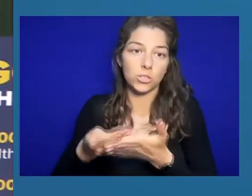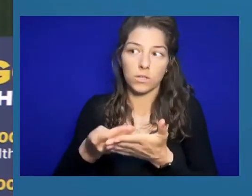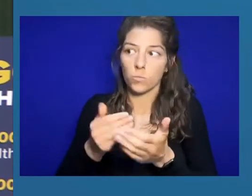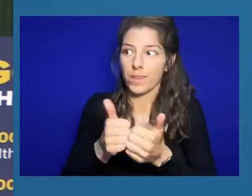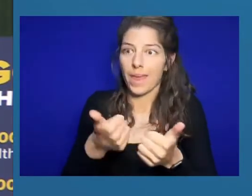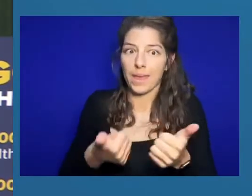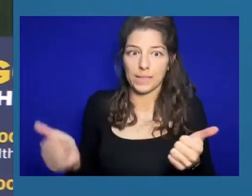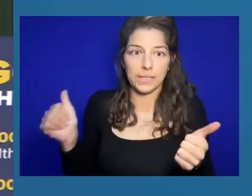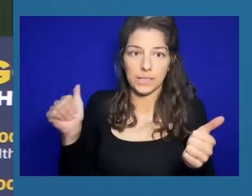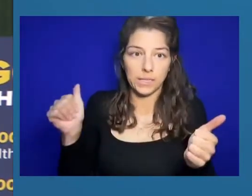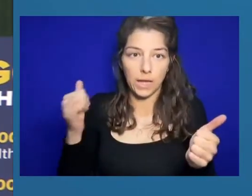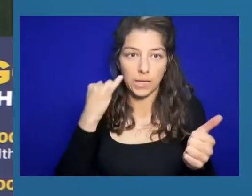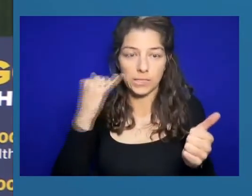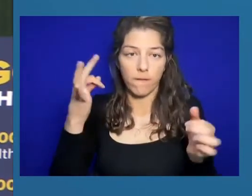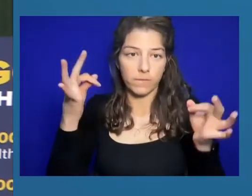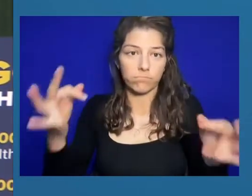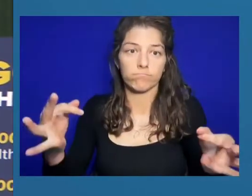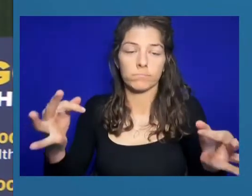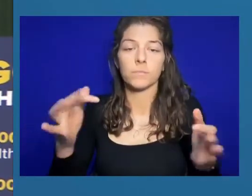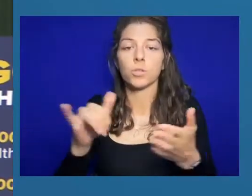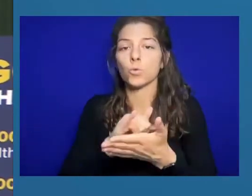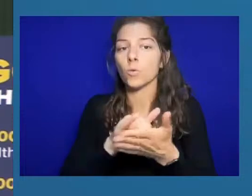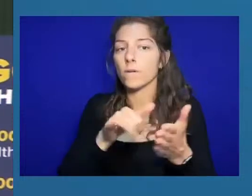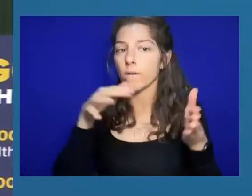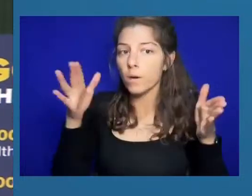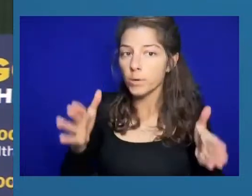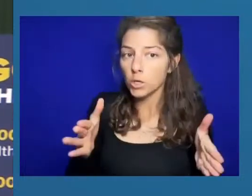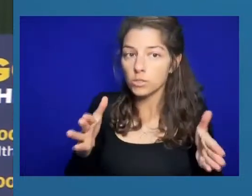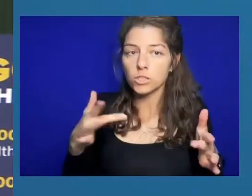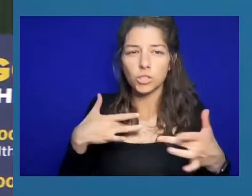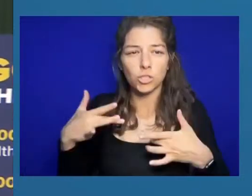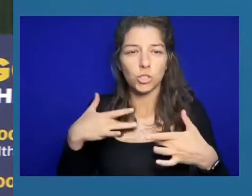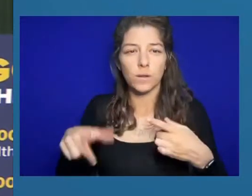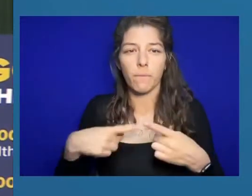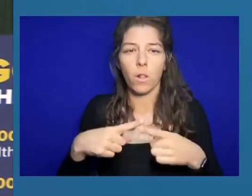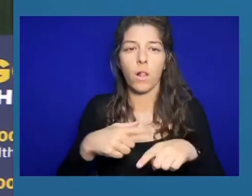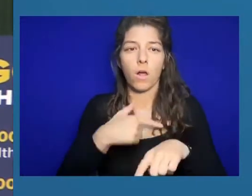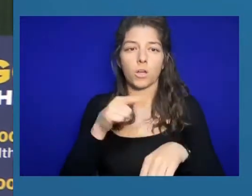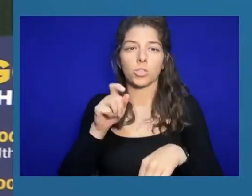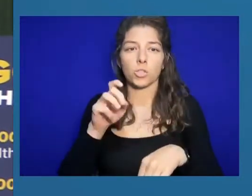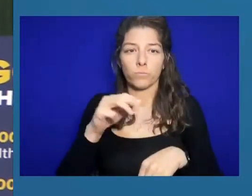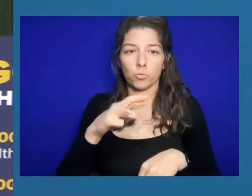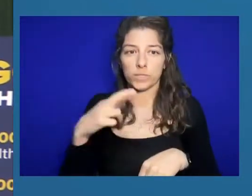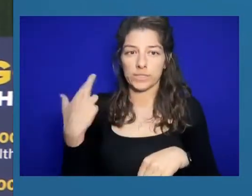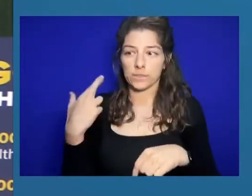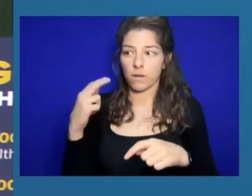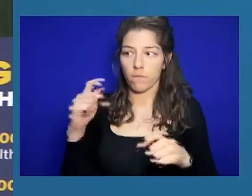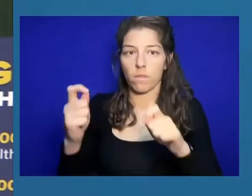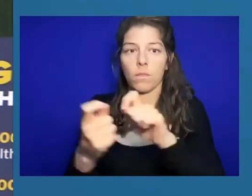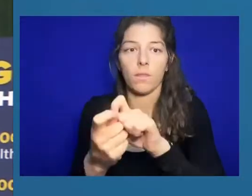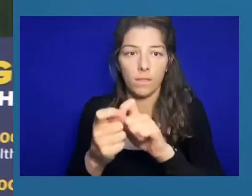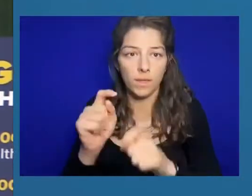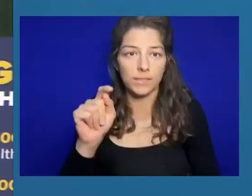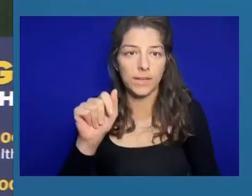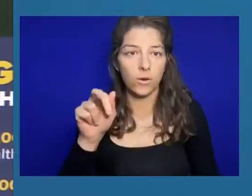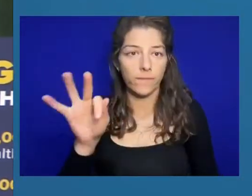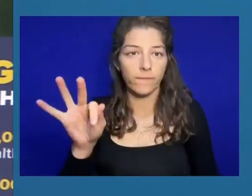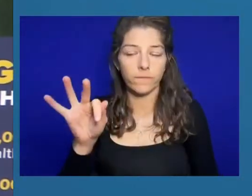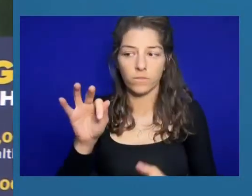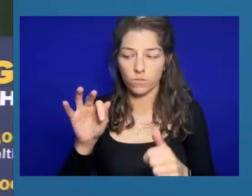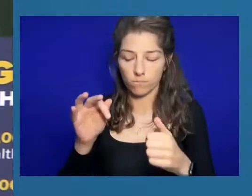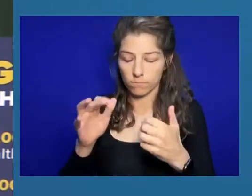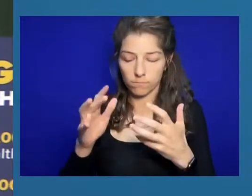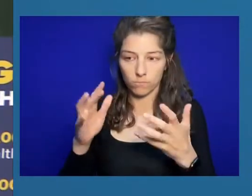certainty. New York farmers are also concerned about the long-term risk of retaliatory tariffs, which threaten to